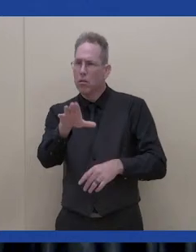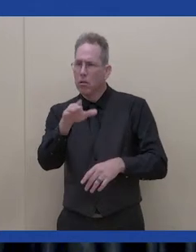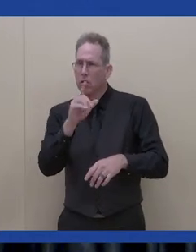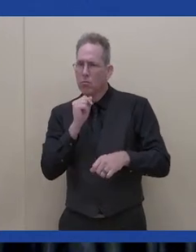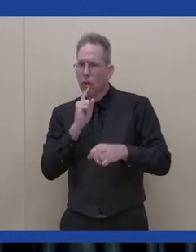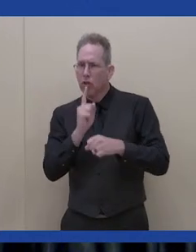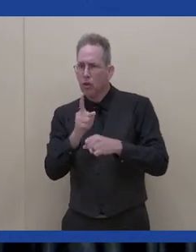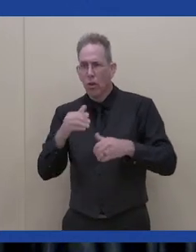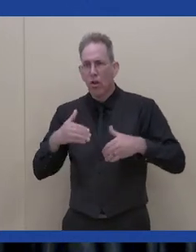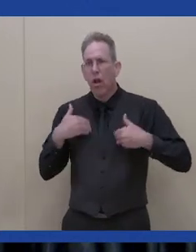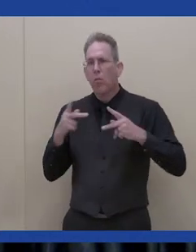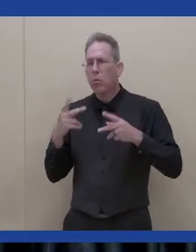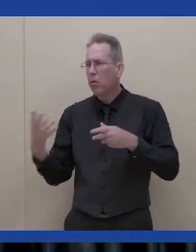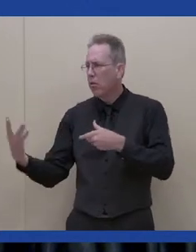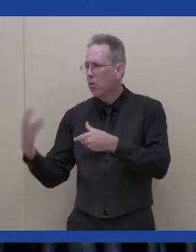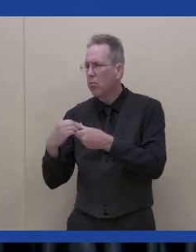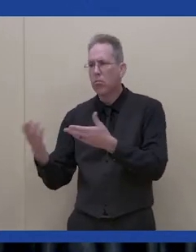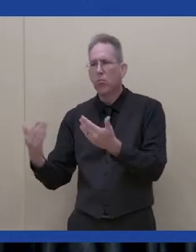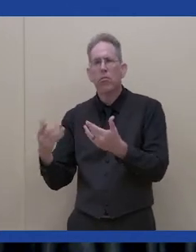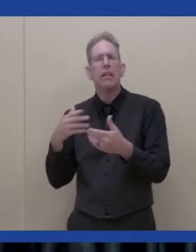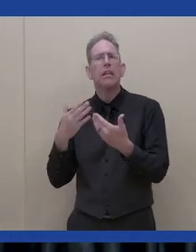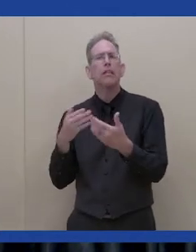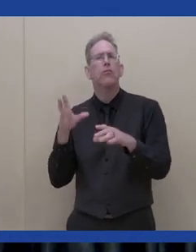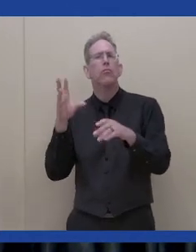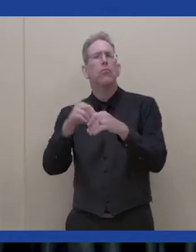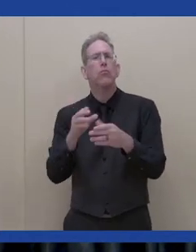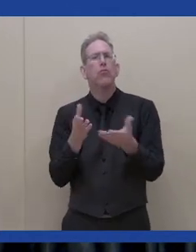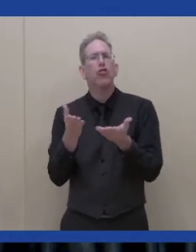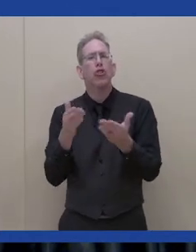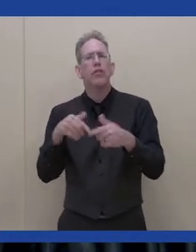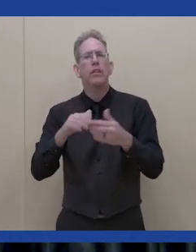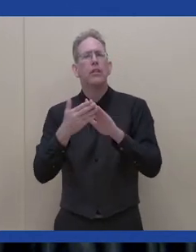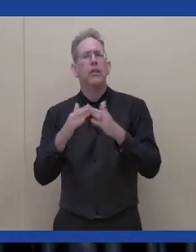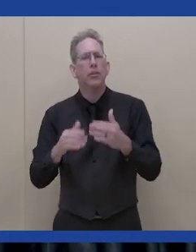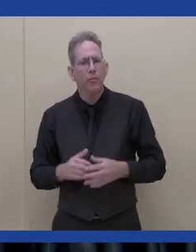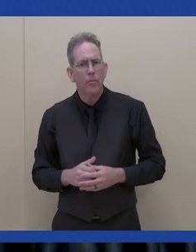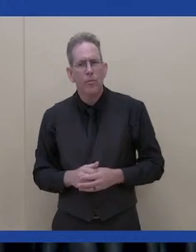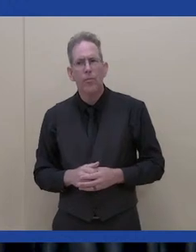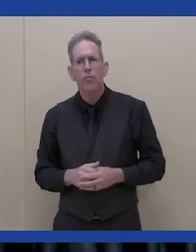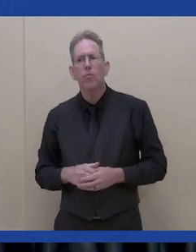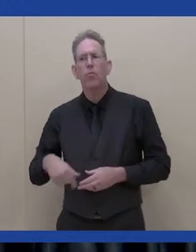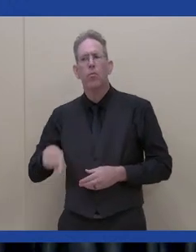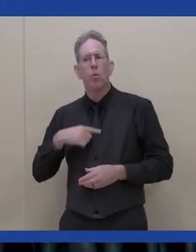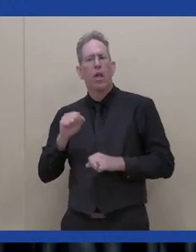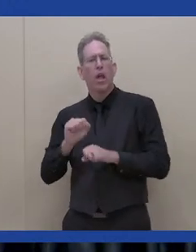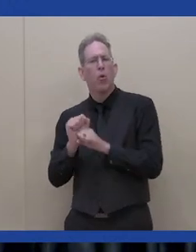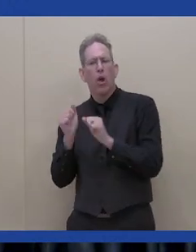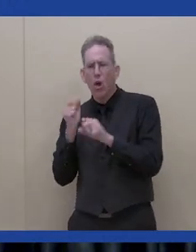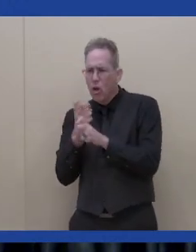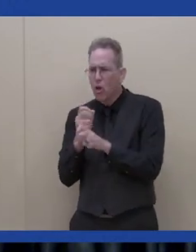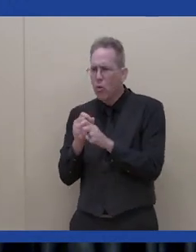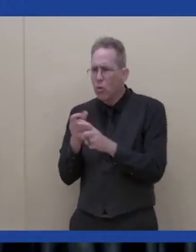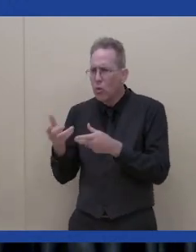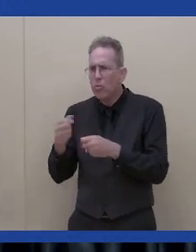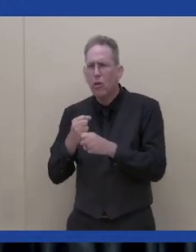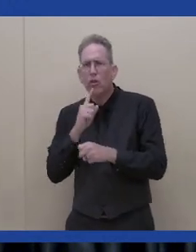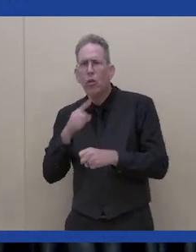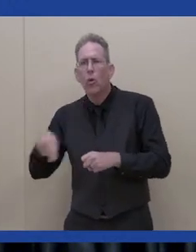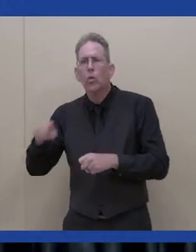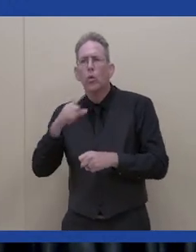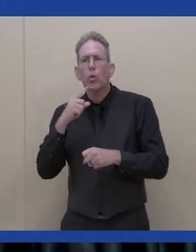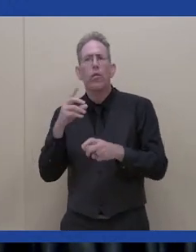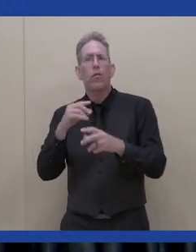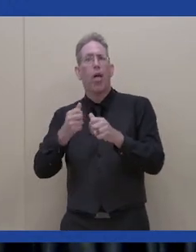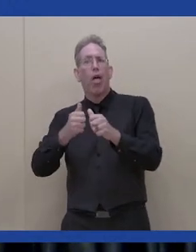and exciting opportunity. There are multiple steps we can take to that end, and I look forward to our starting a conversation on this